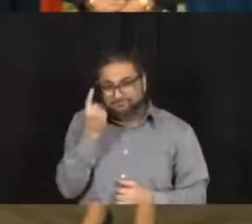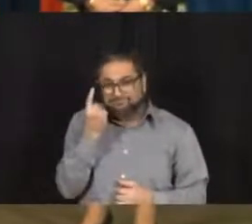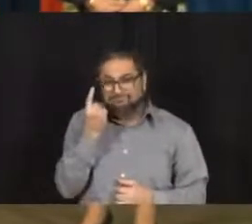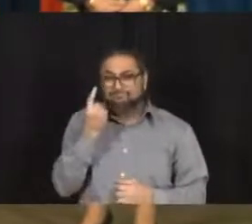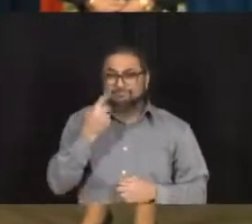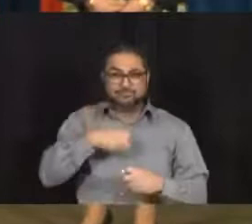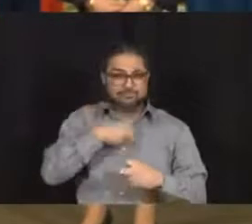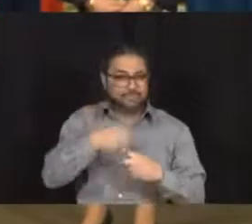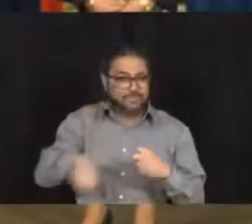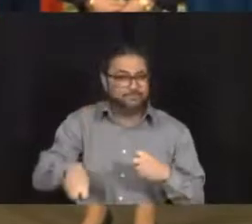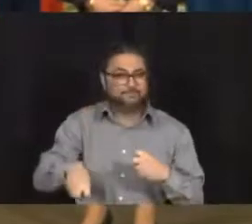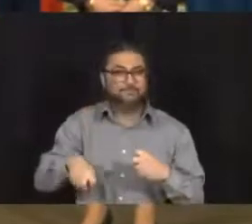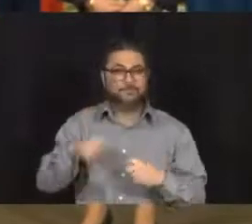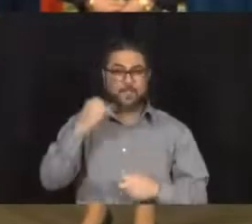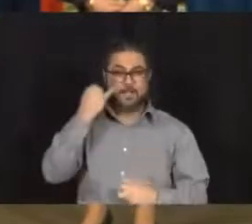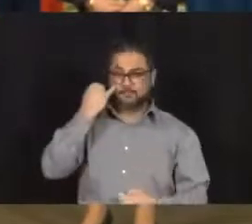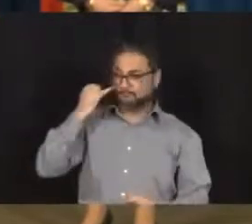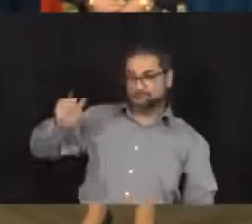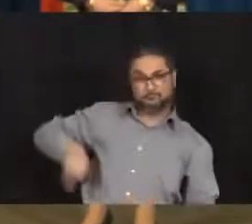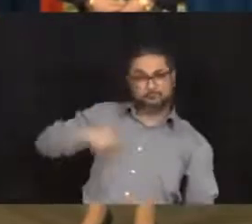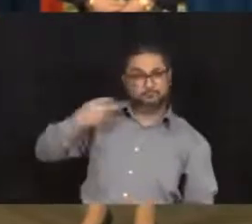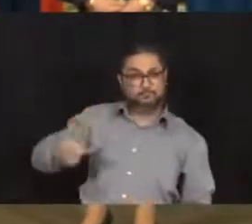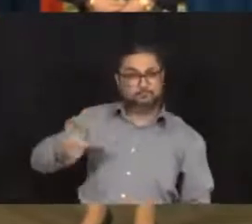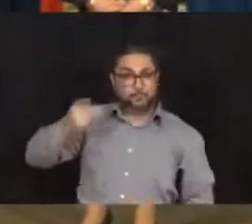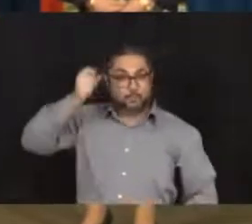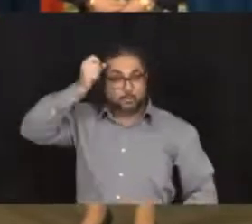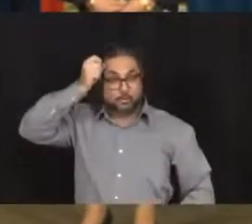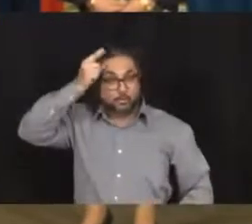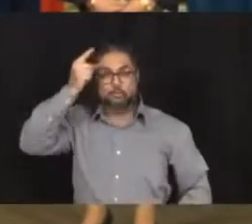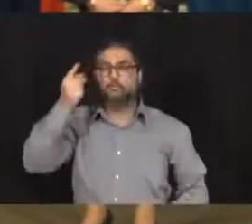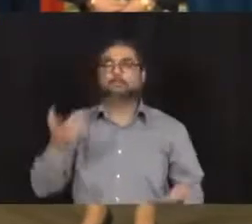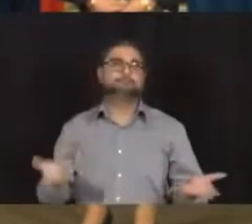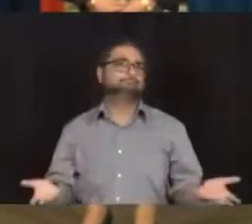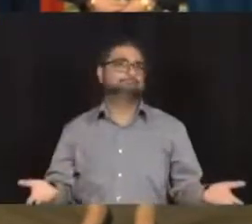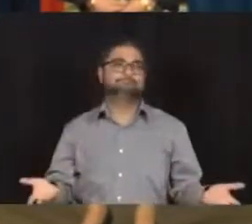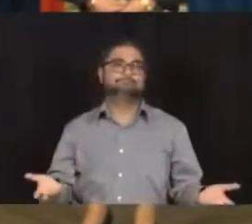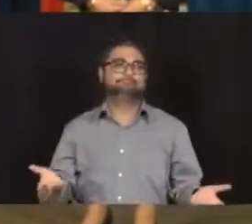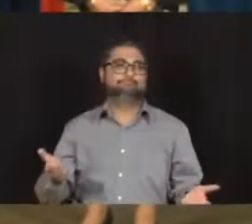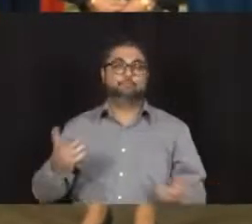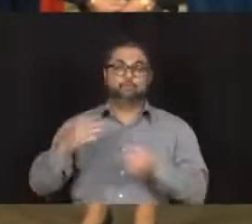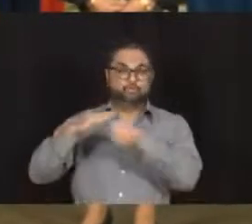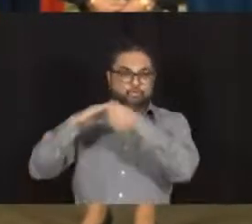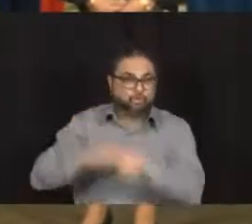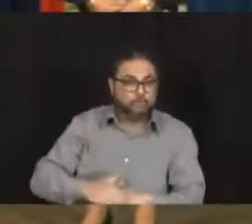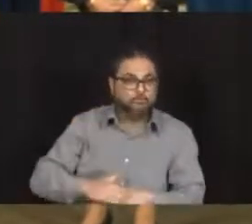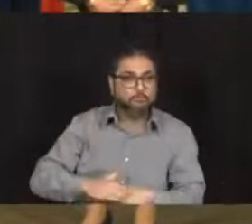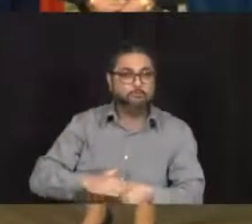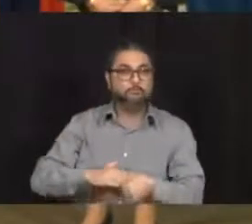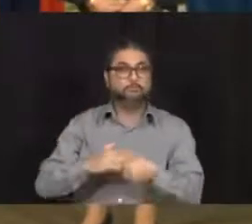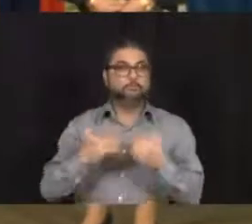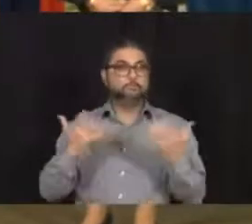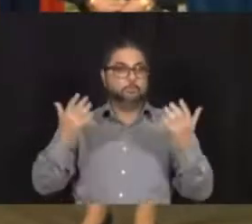walk a mile in their shoes, none of us can really appreciate the pressures they're facing on the front lines.